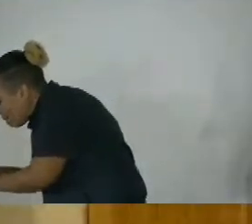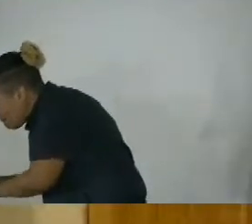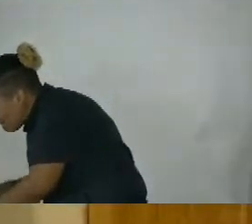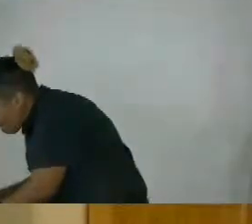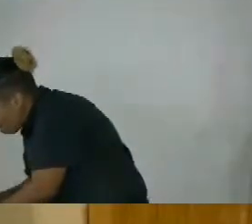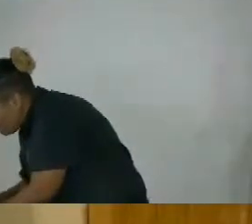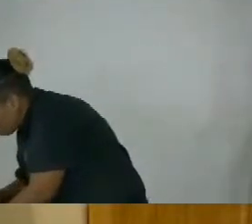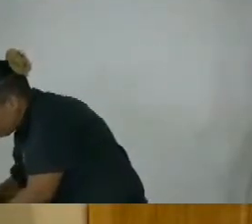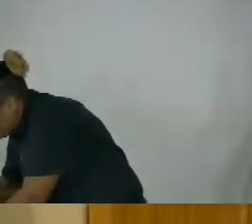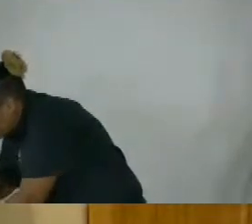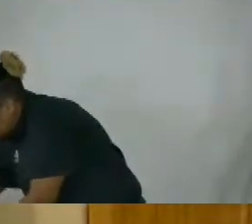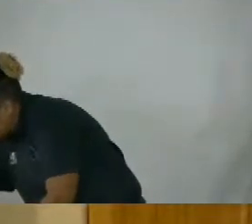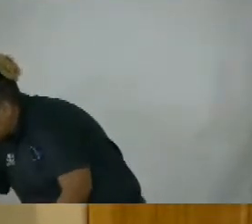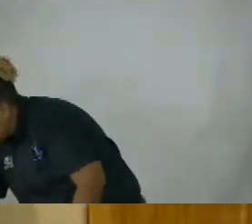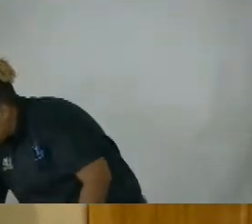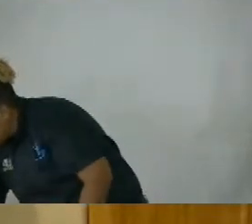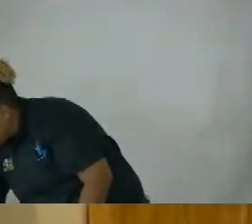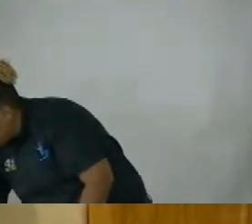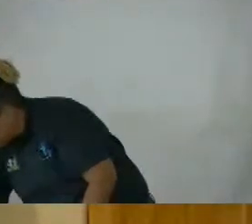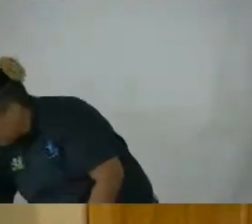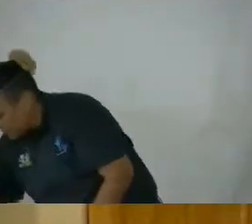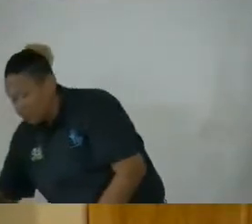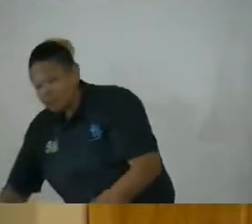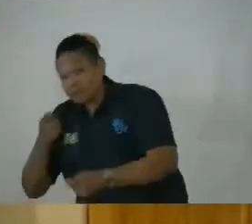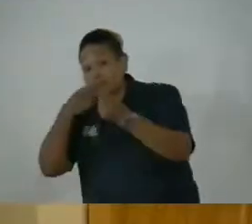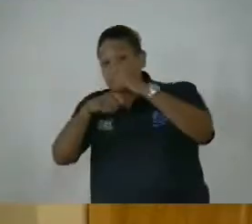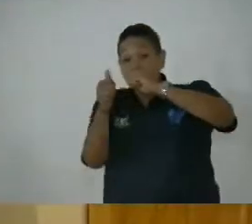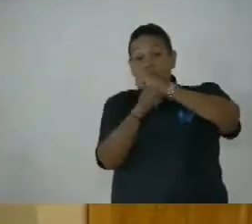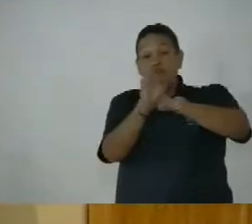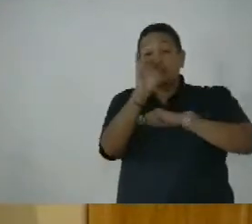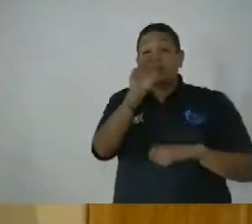taken to a new level by our present Commissioner, Kevin Blake,